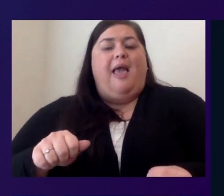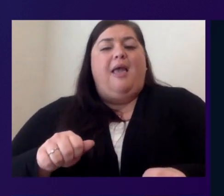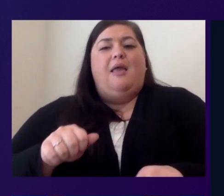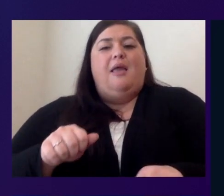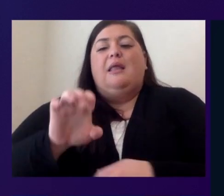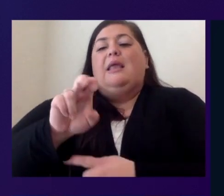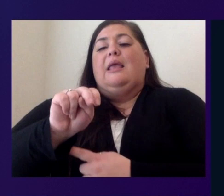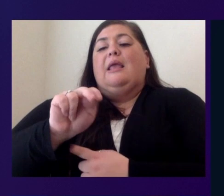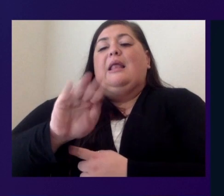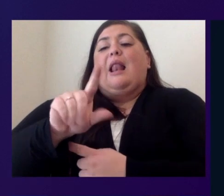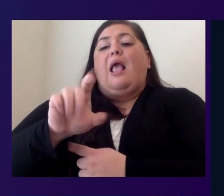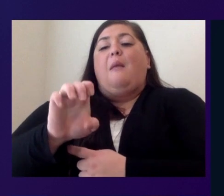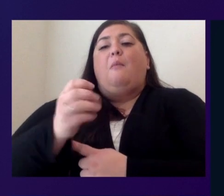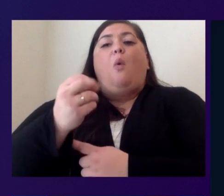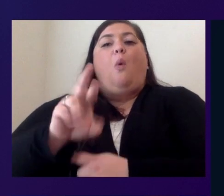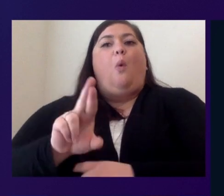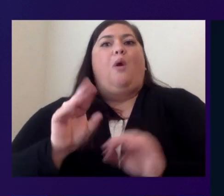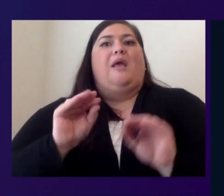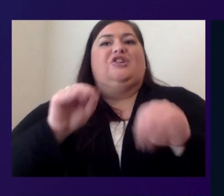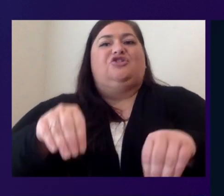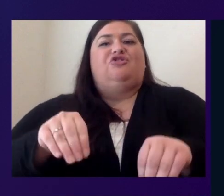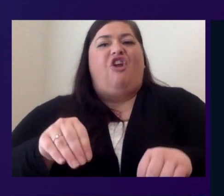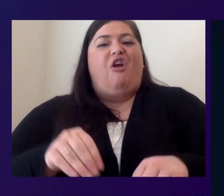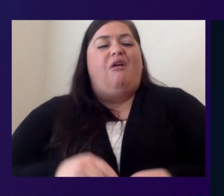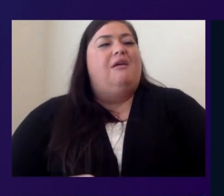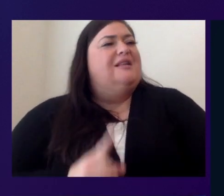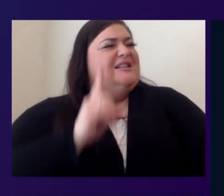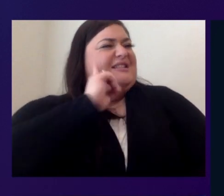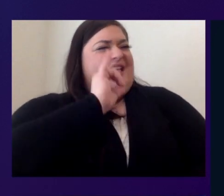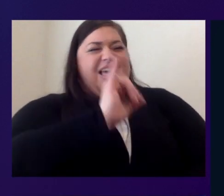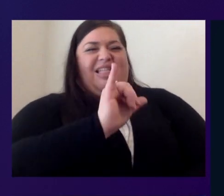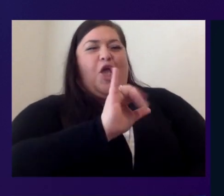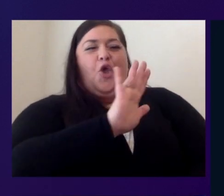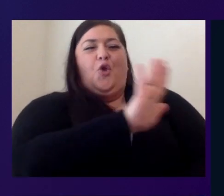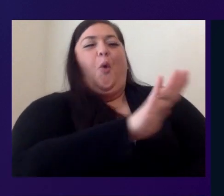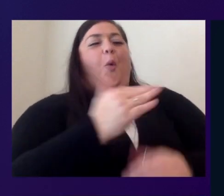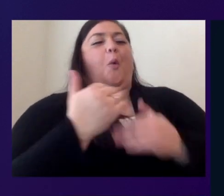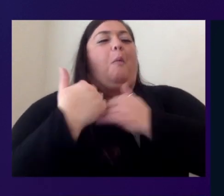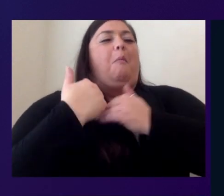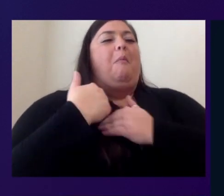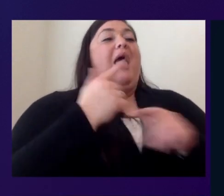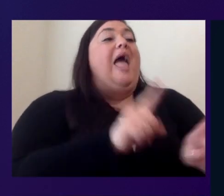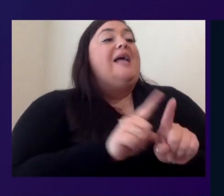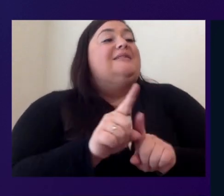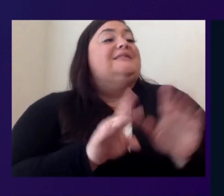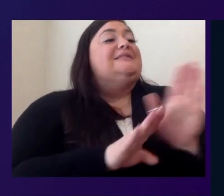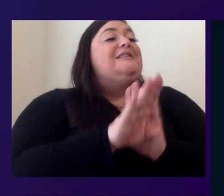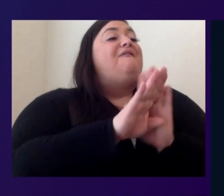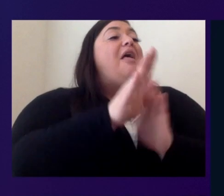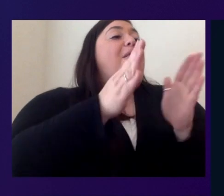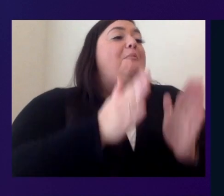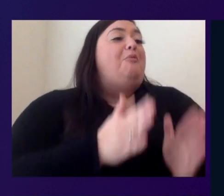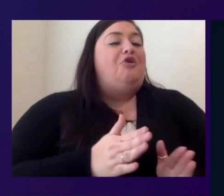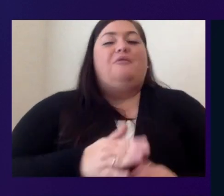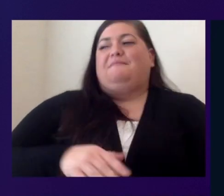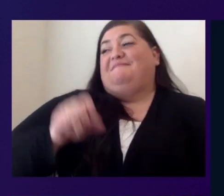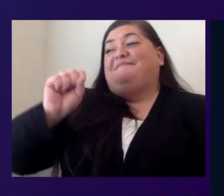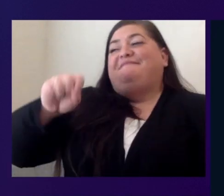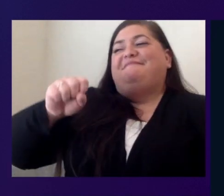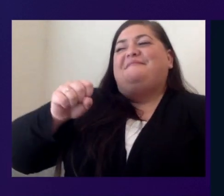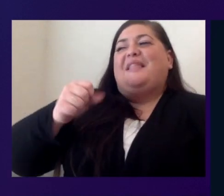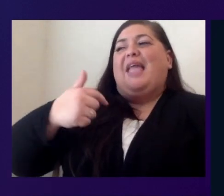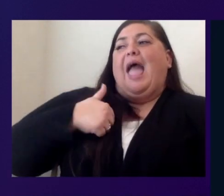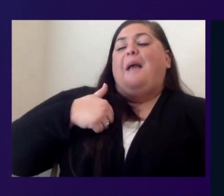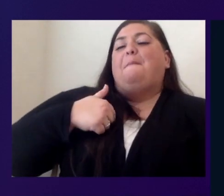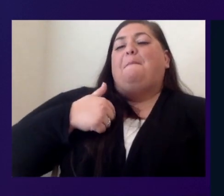applications. That sounds a little bit more up your alley as a developer. Yeah. I definitely am a Unix Unix developer. Well, yes, I'm a